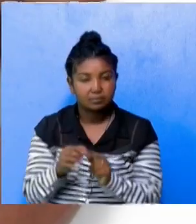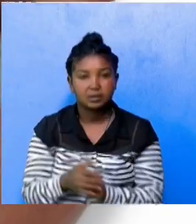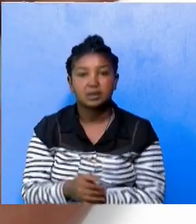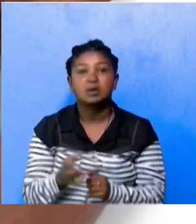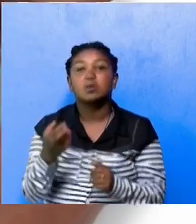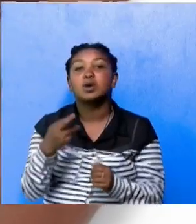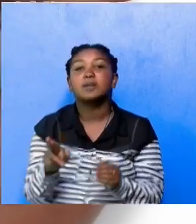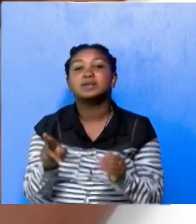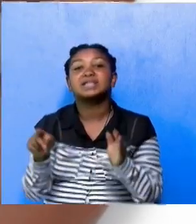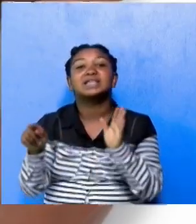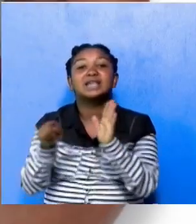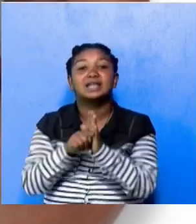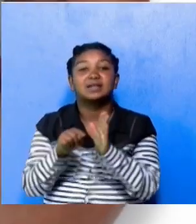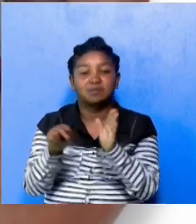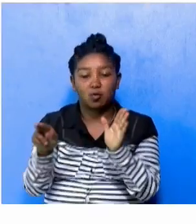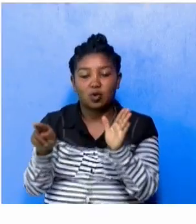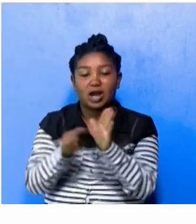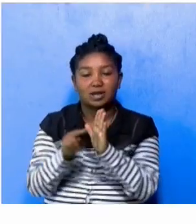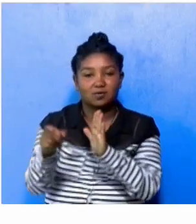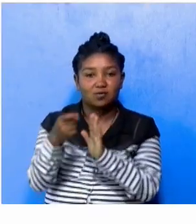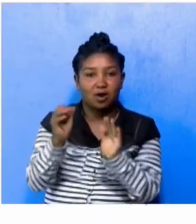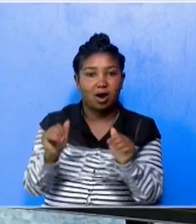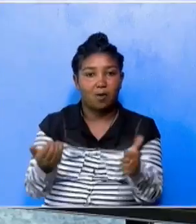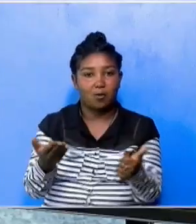What about if it is negative?